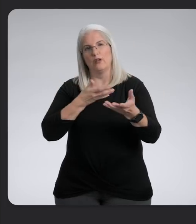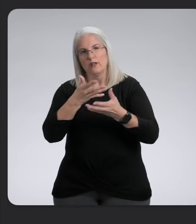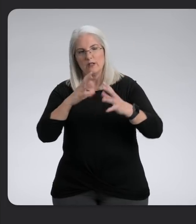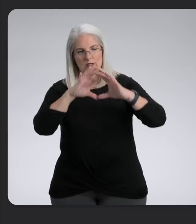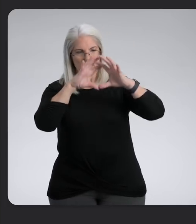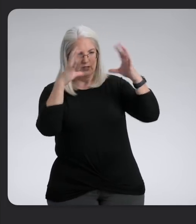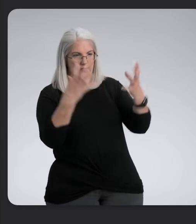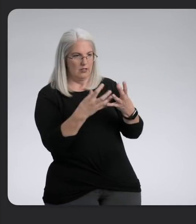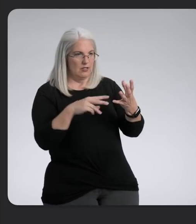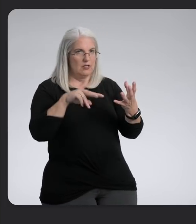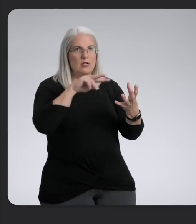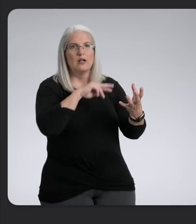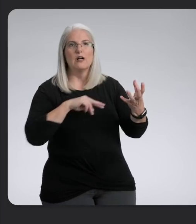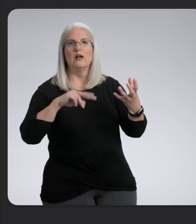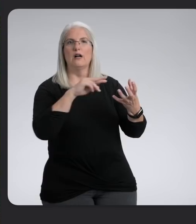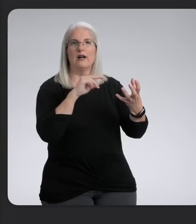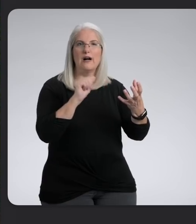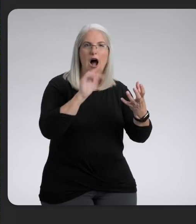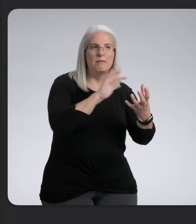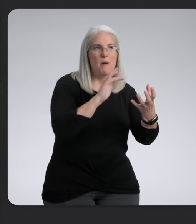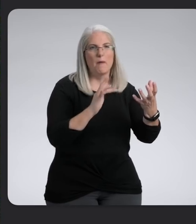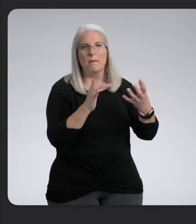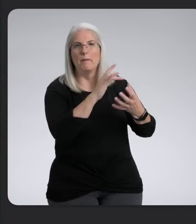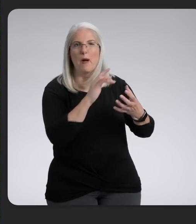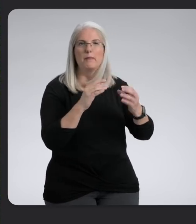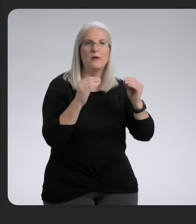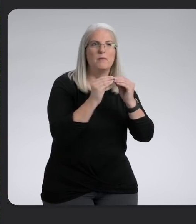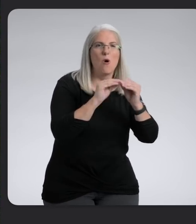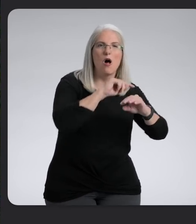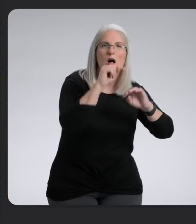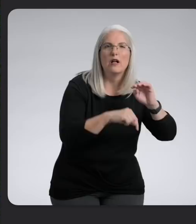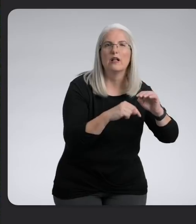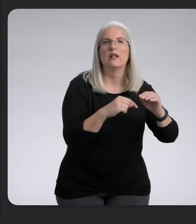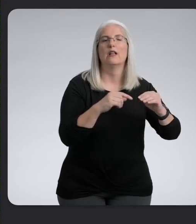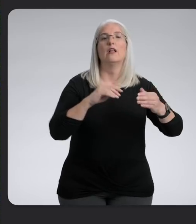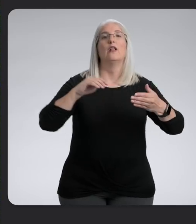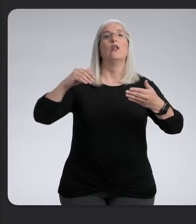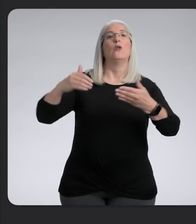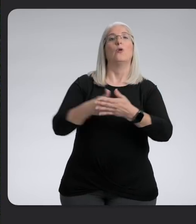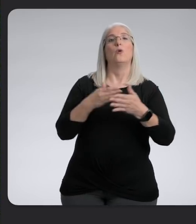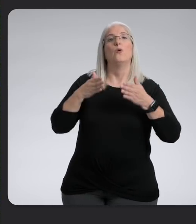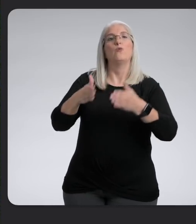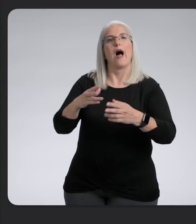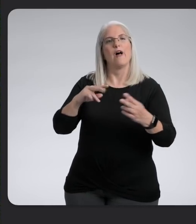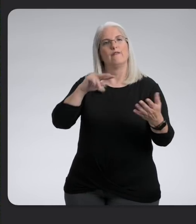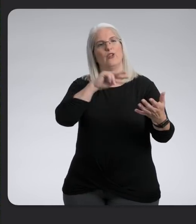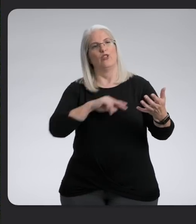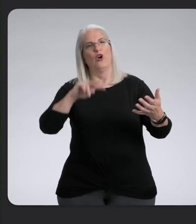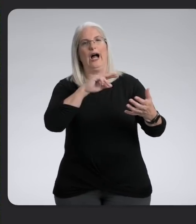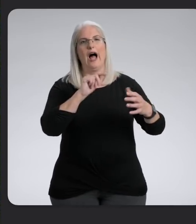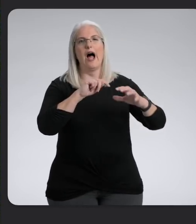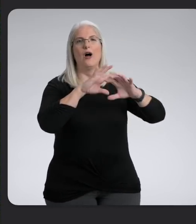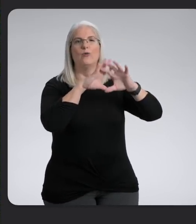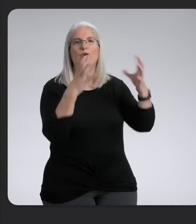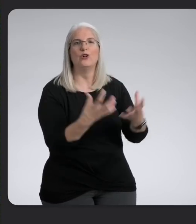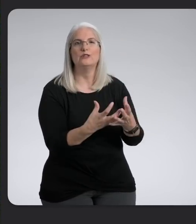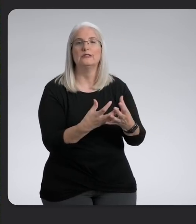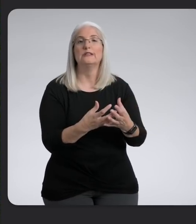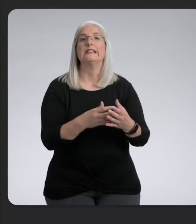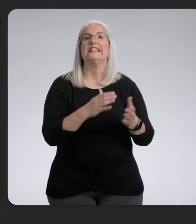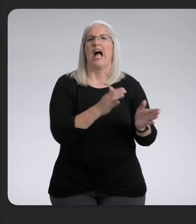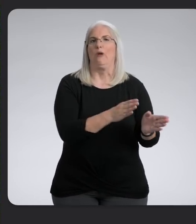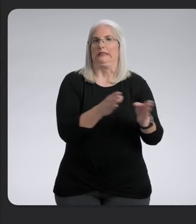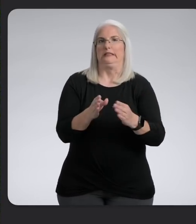invites users to tap and explore. This is a whole new way of looking at the world. But it's in cities where we're taking Apple Maps